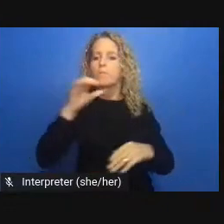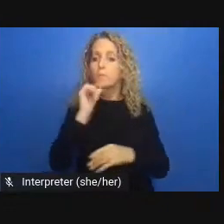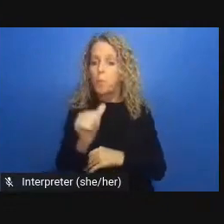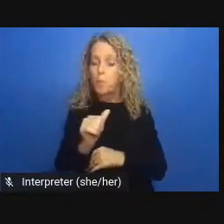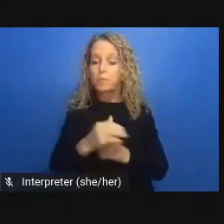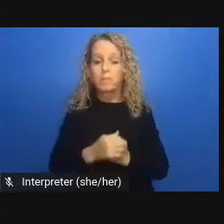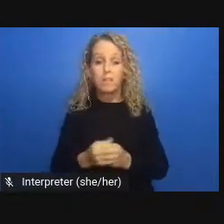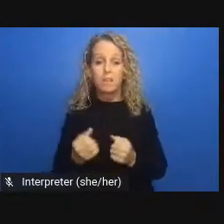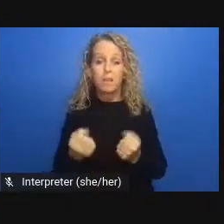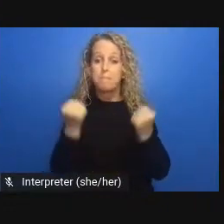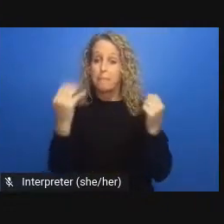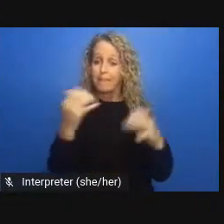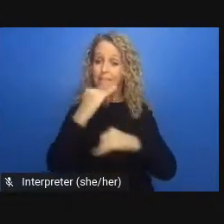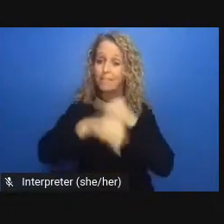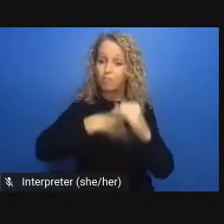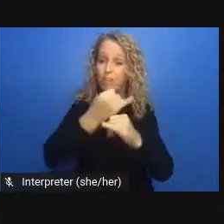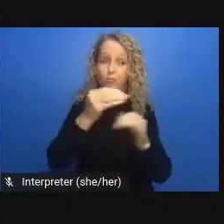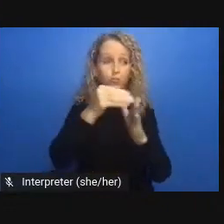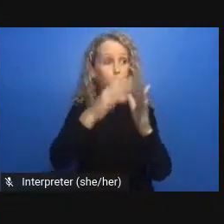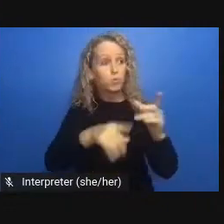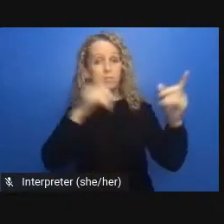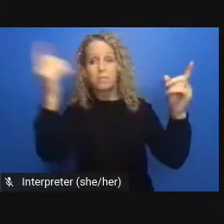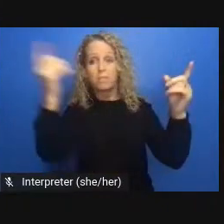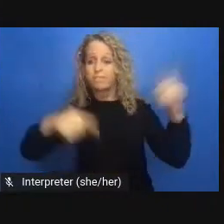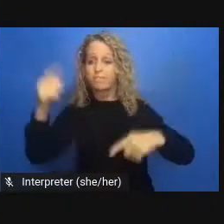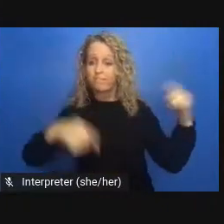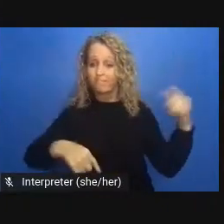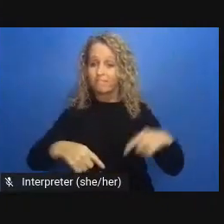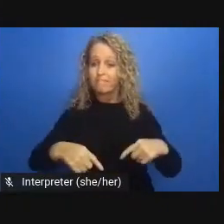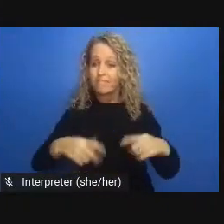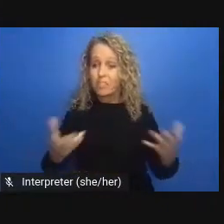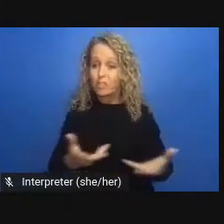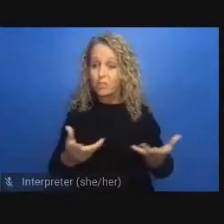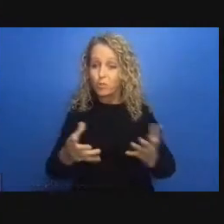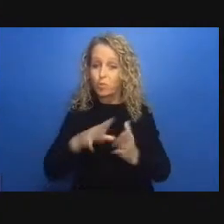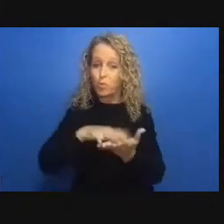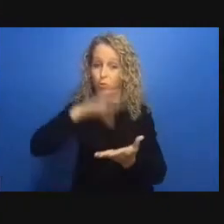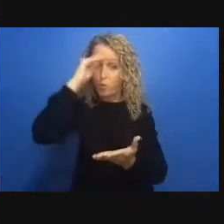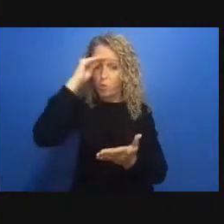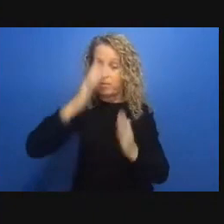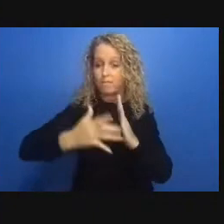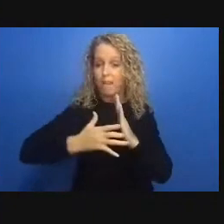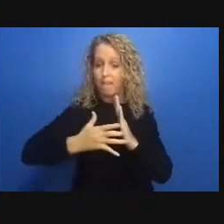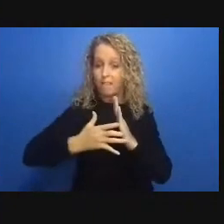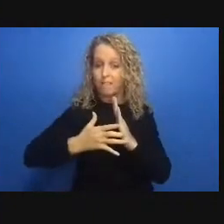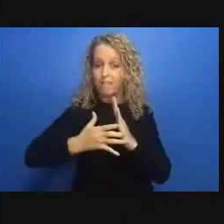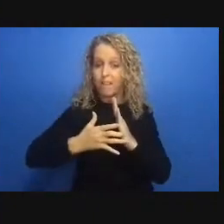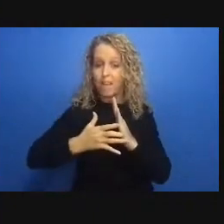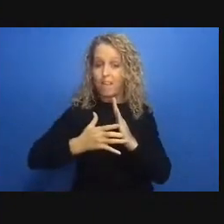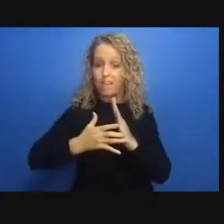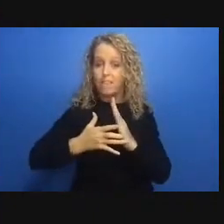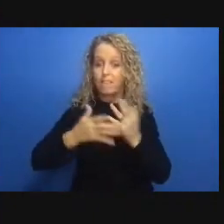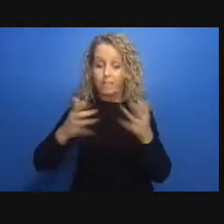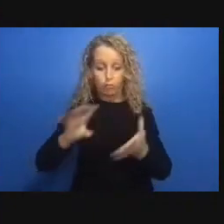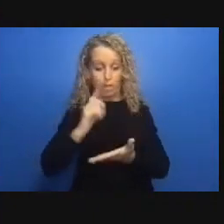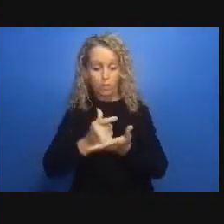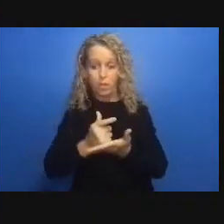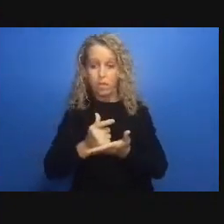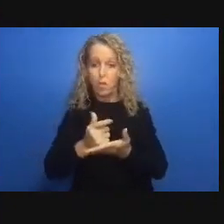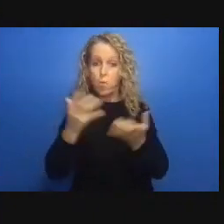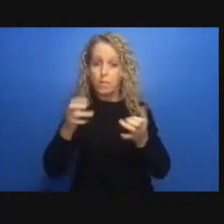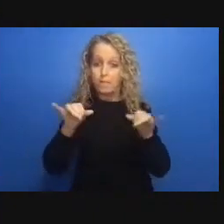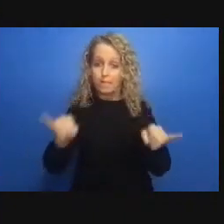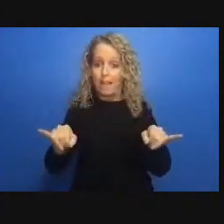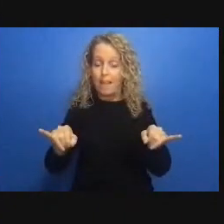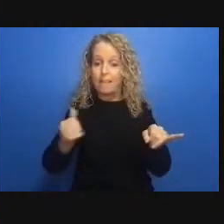international students and have over 70% of those students say they want to stay not only in Canada, but they want to stay and